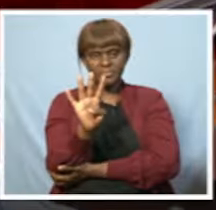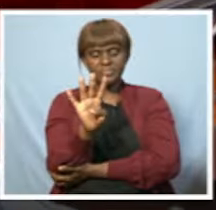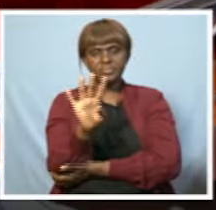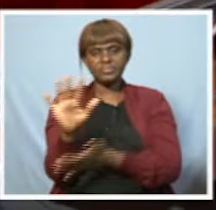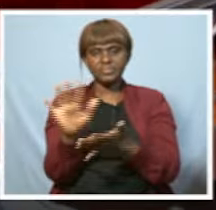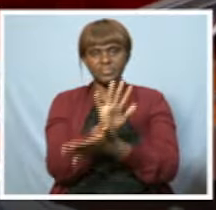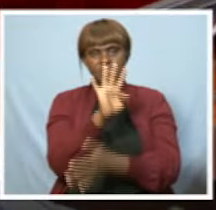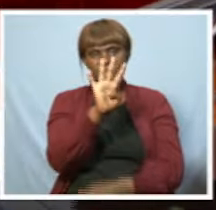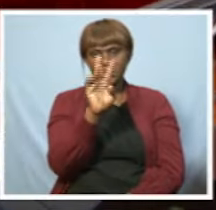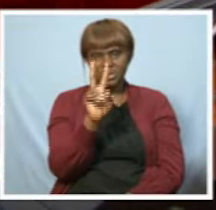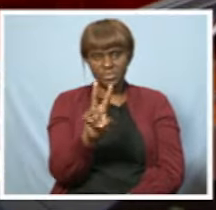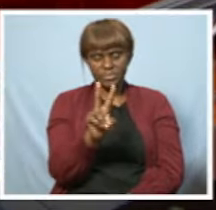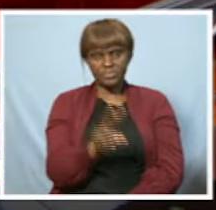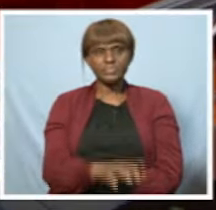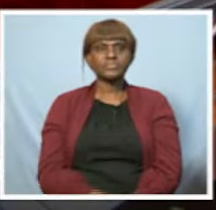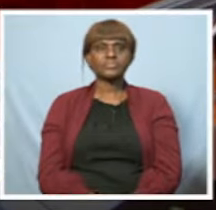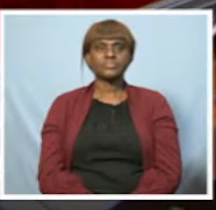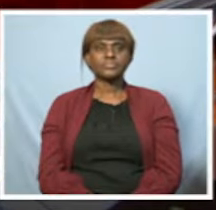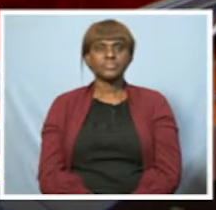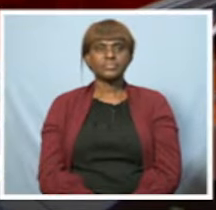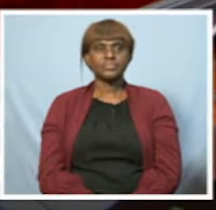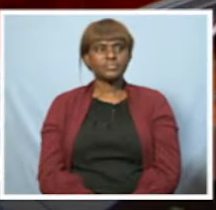42. 42.